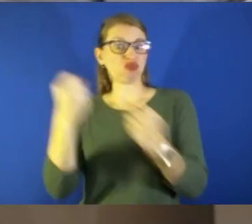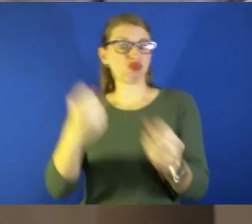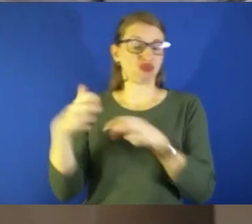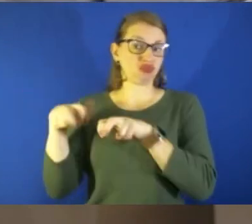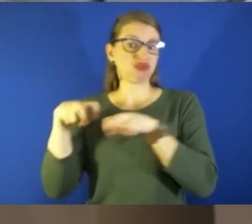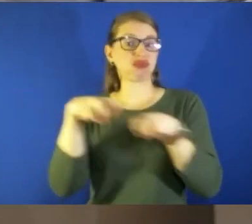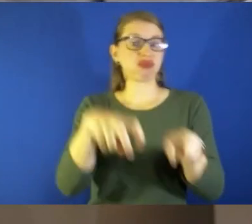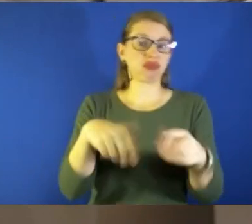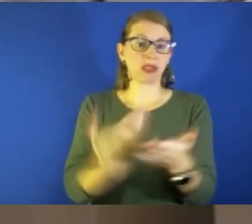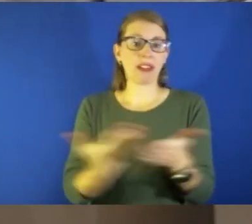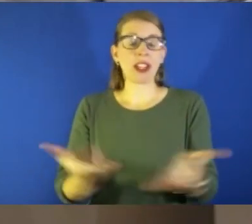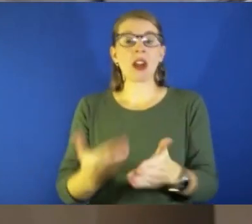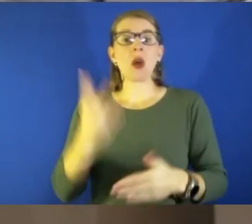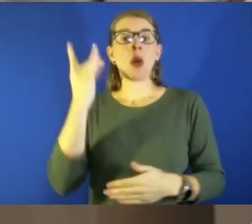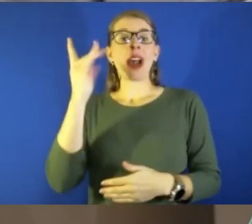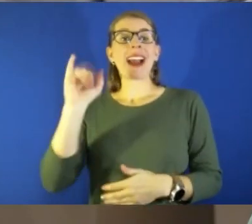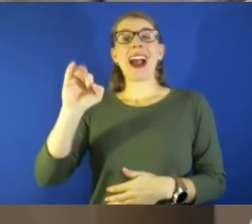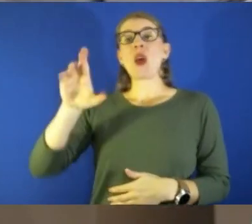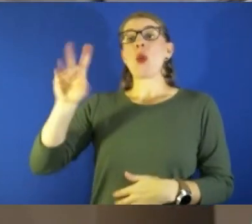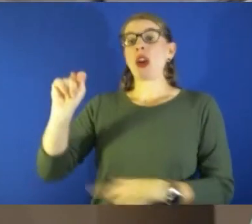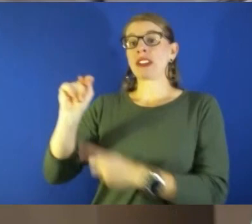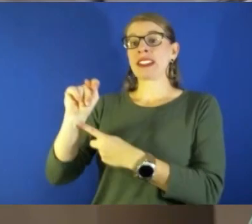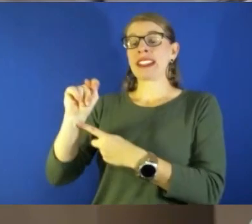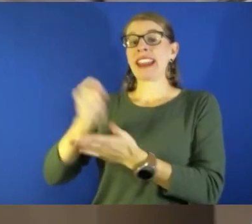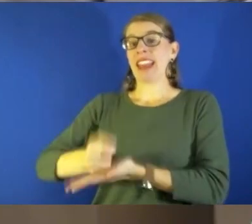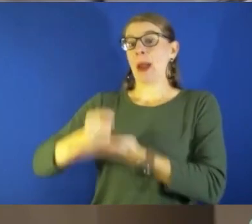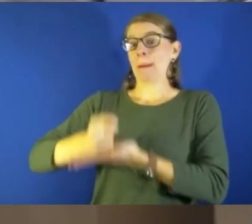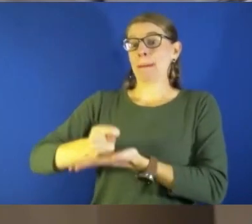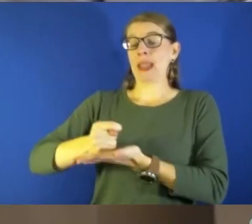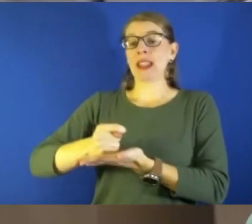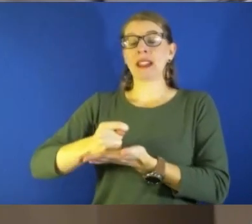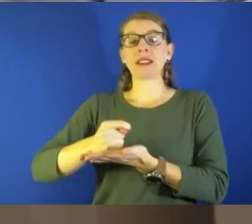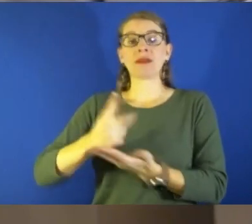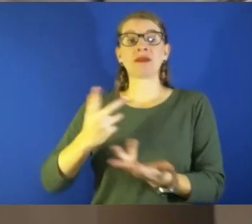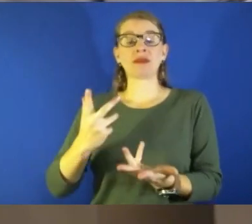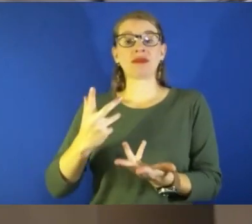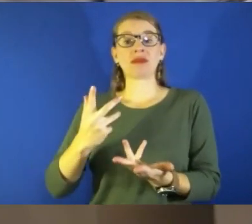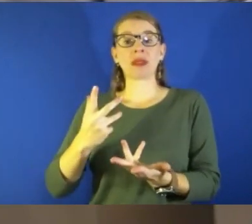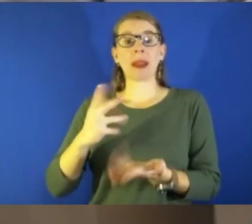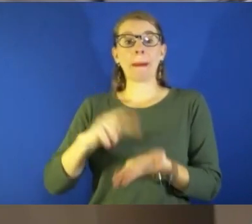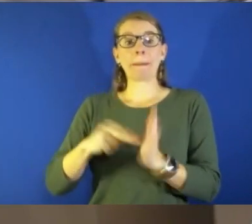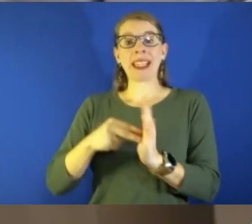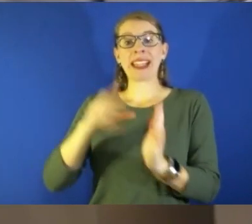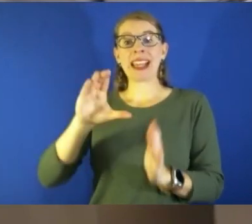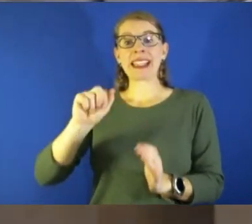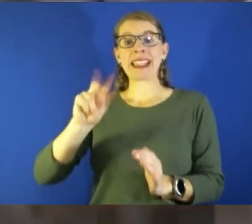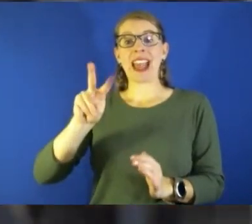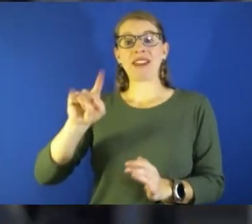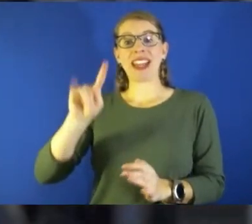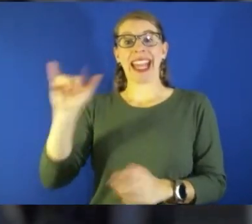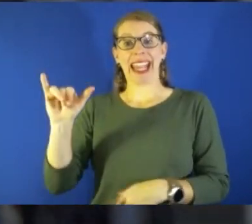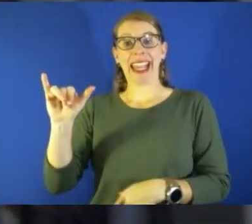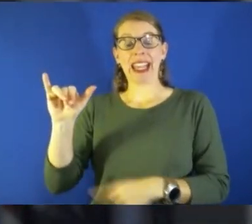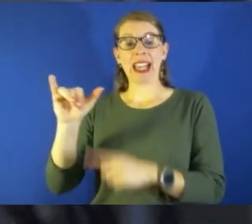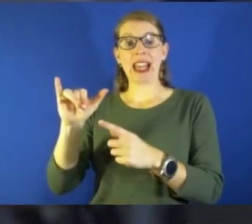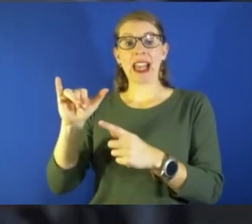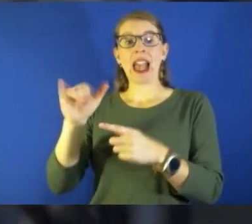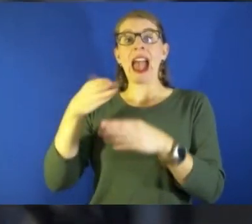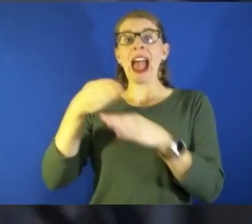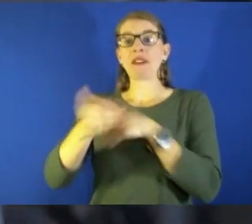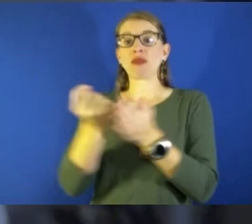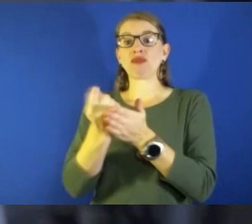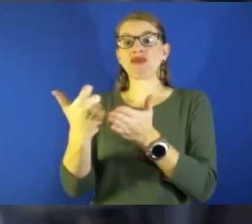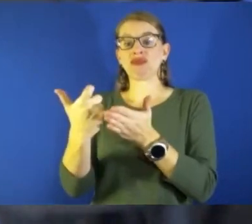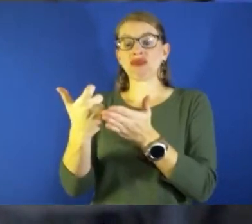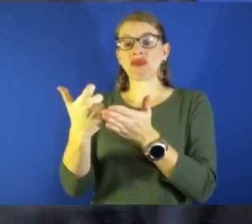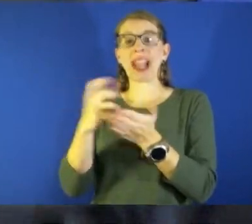to use this IORT therapy to treat the cavity after they remove the cancer, and the hope